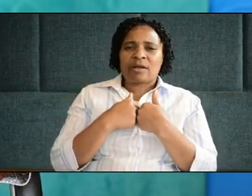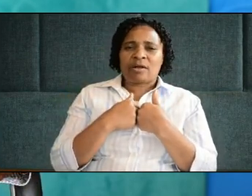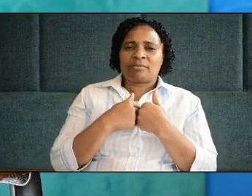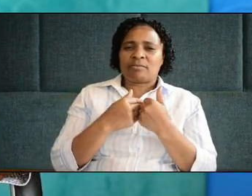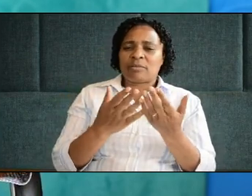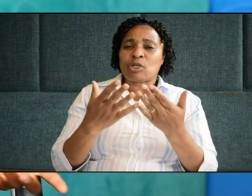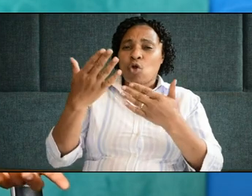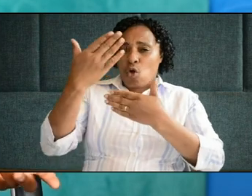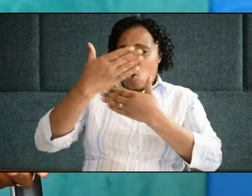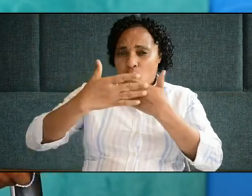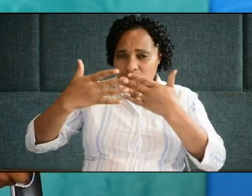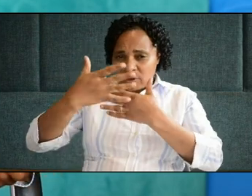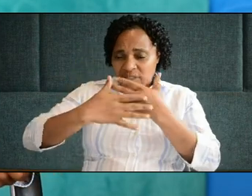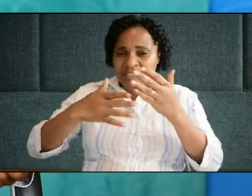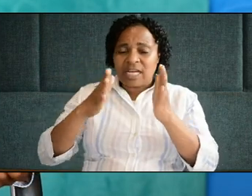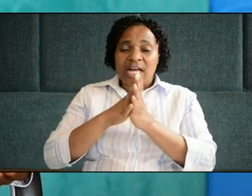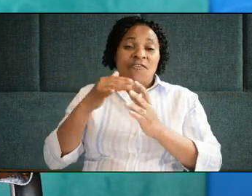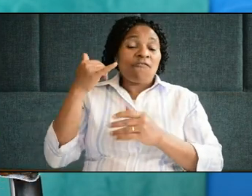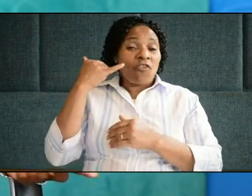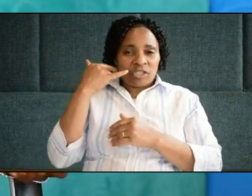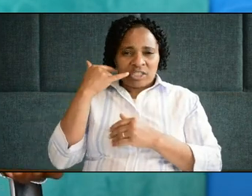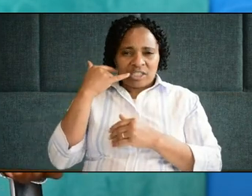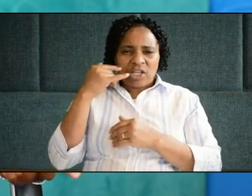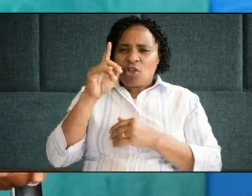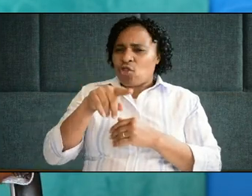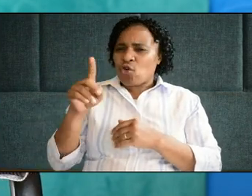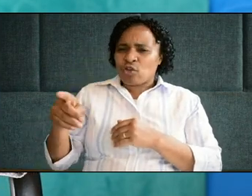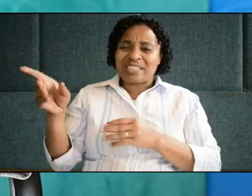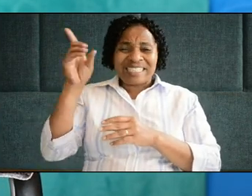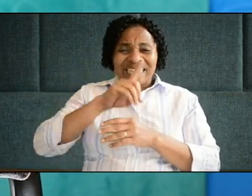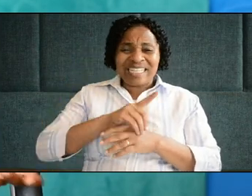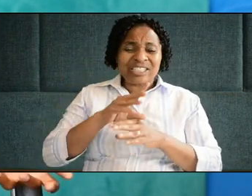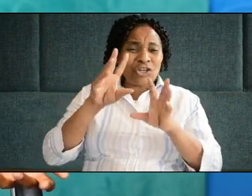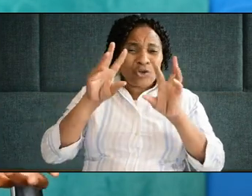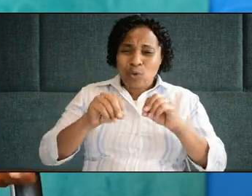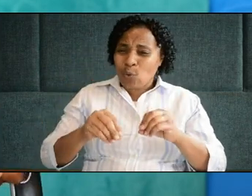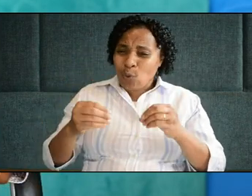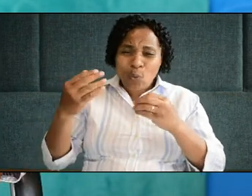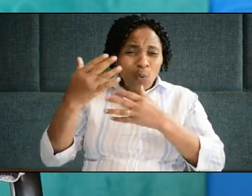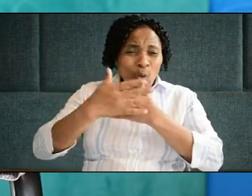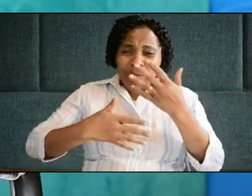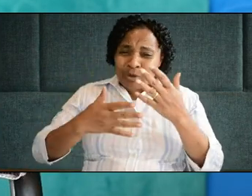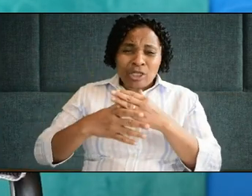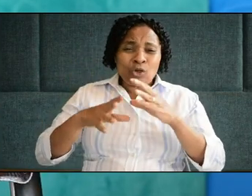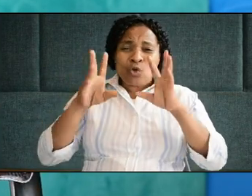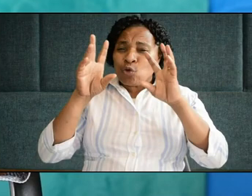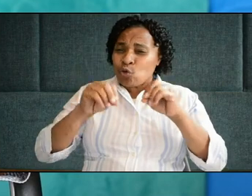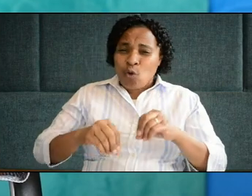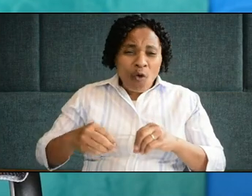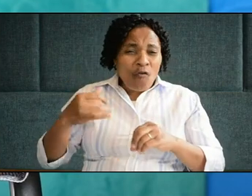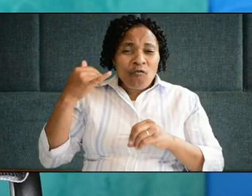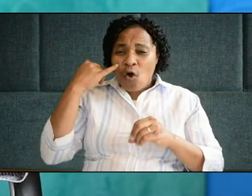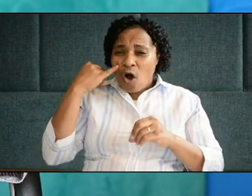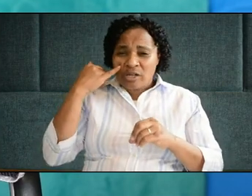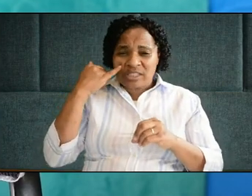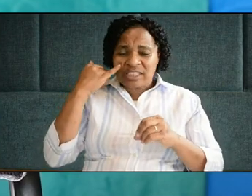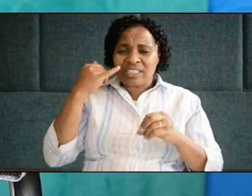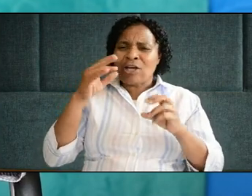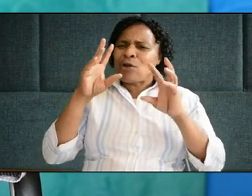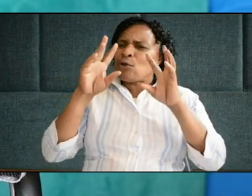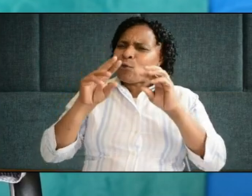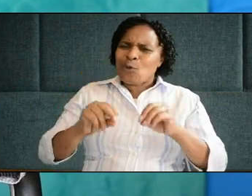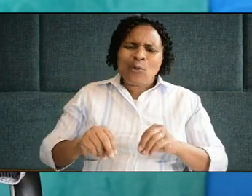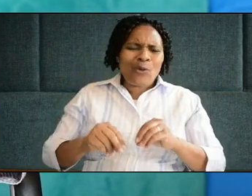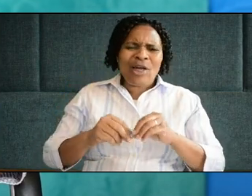computers and cell phones. Those days, there were no computers, there were no cell phones, and there were